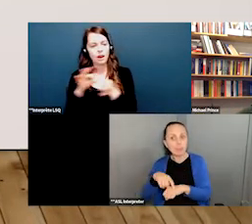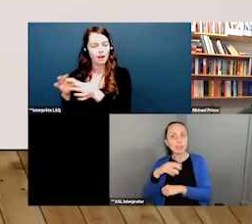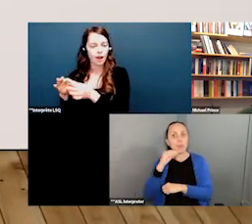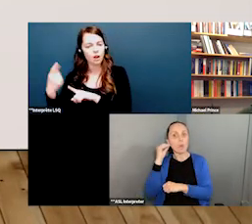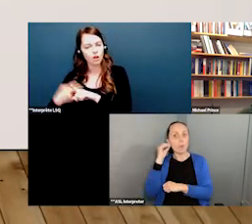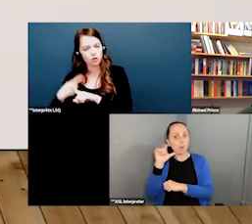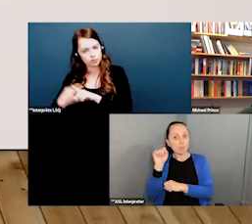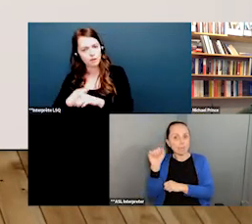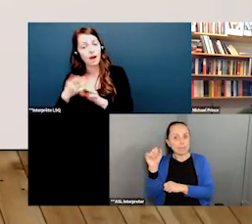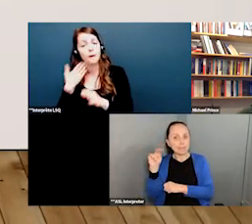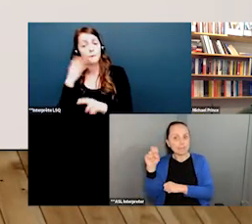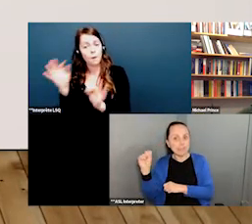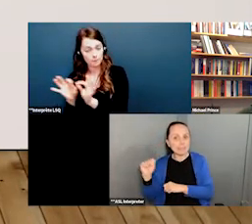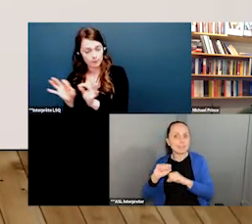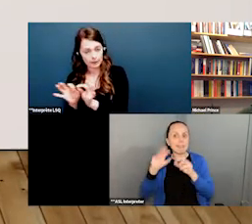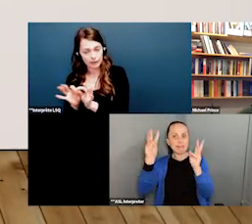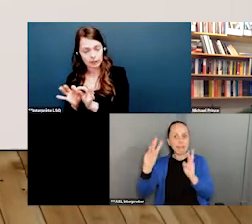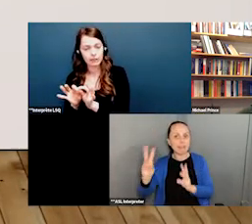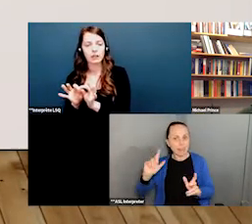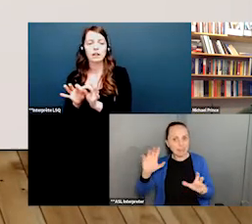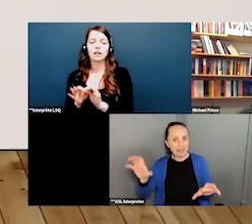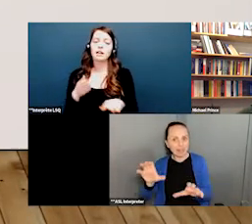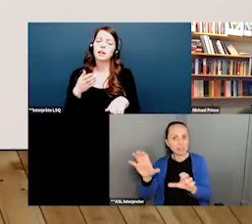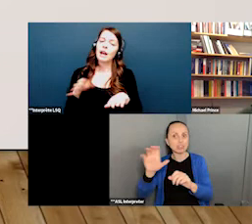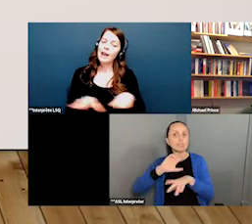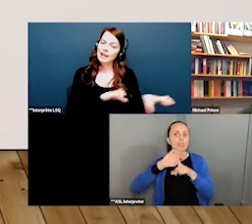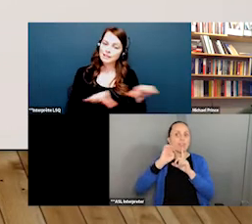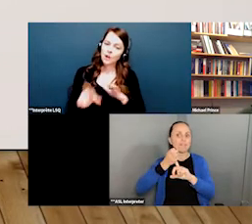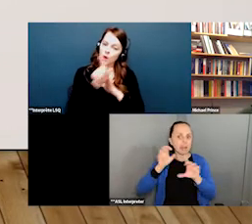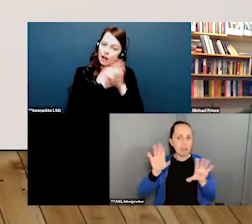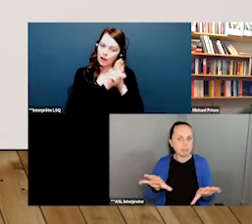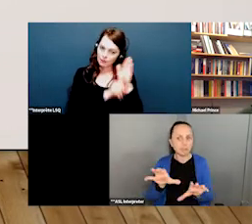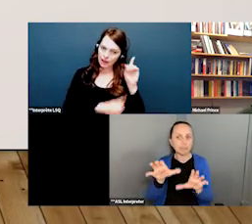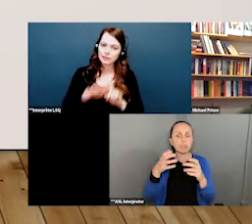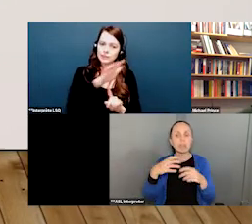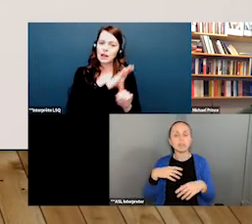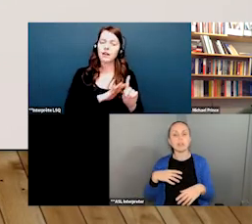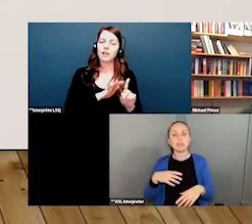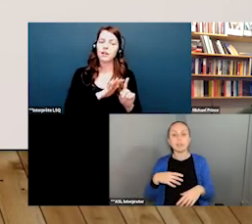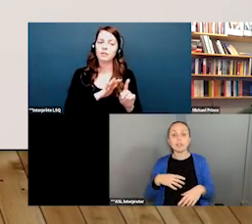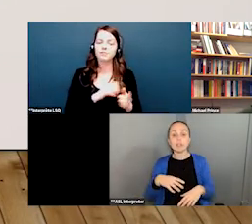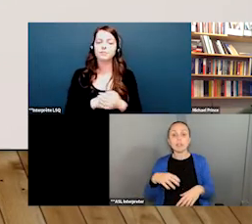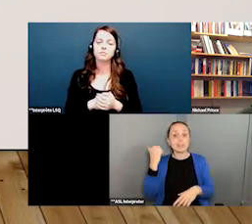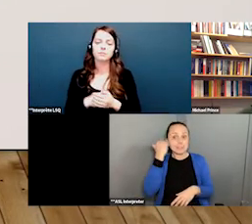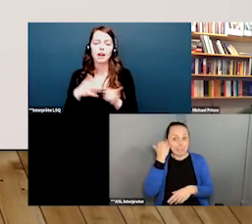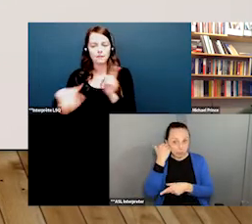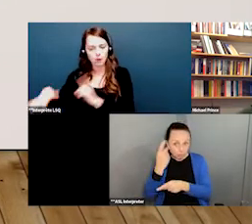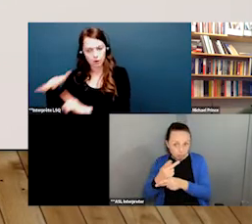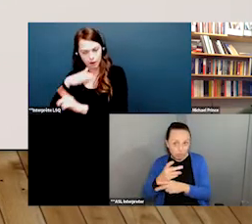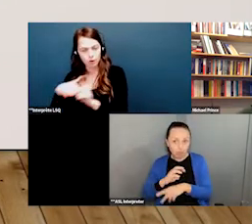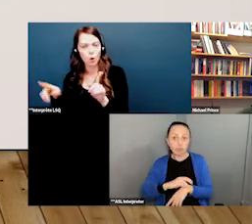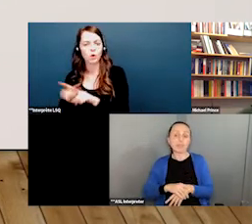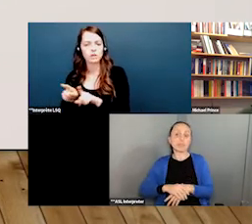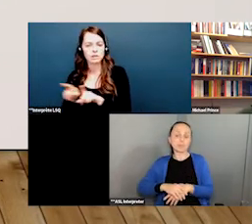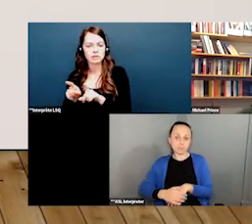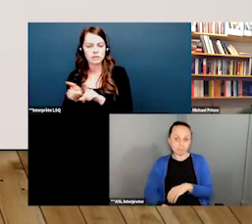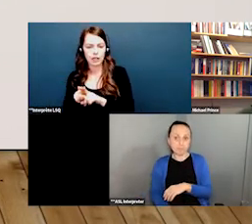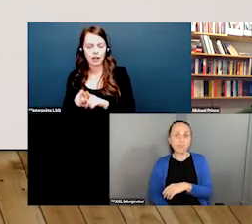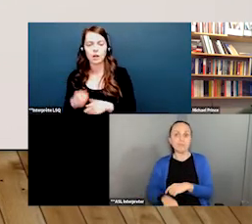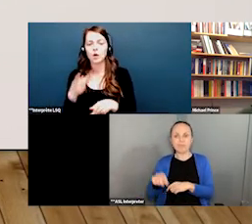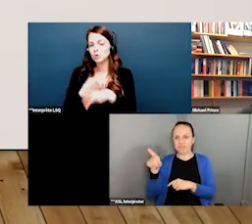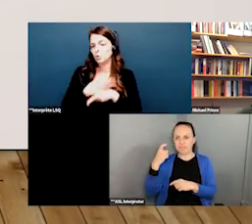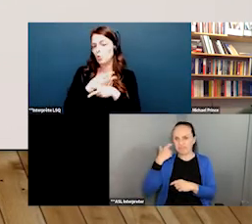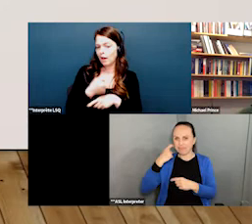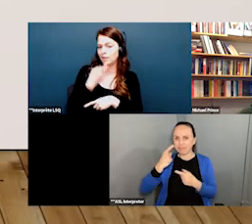homelessness, climate action and environmental issues, of course, dental care, which was announced